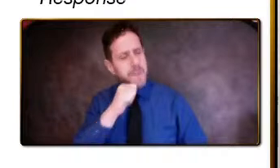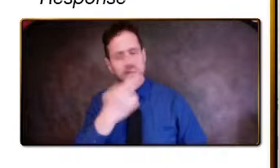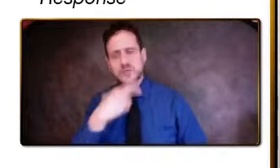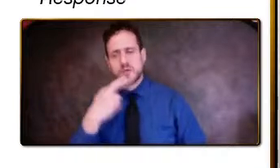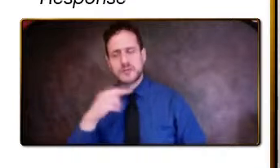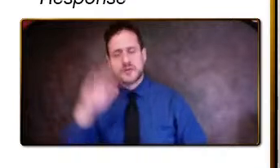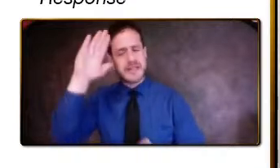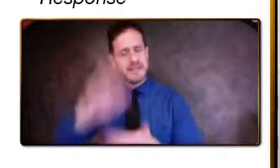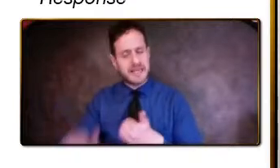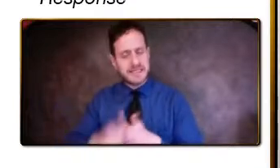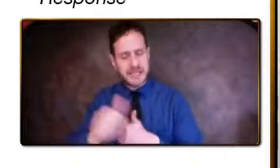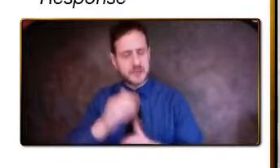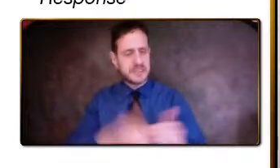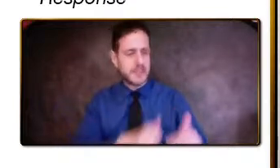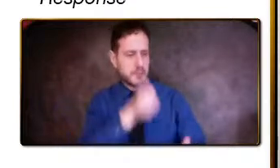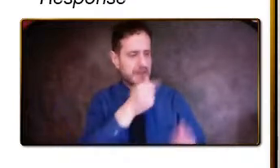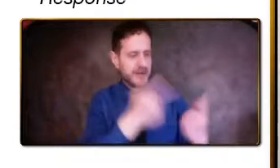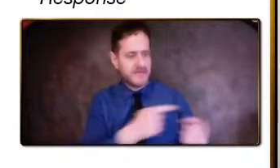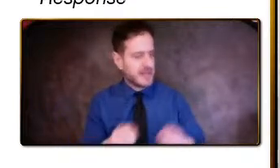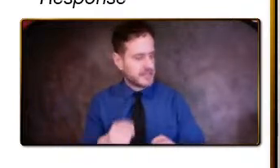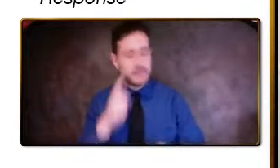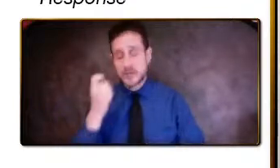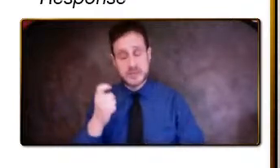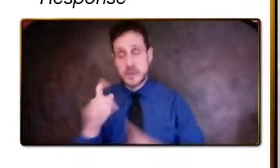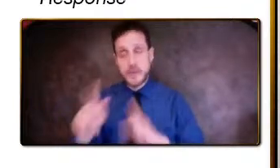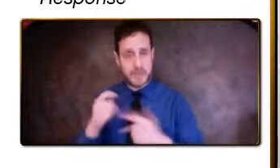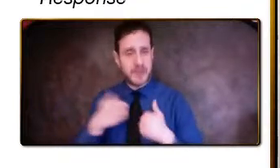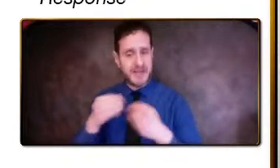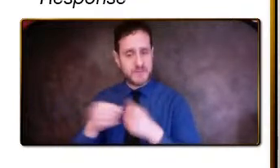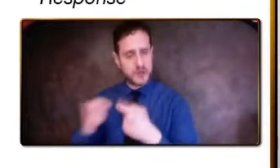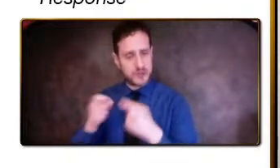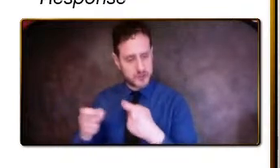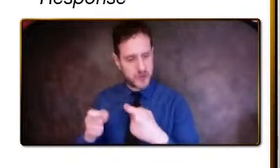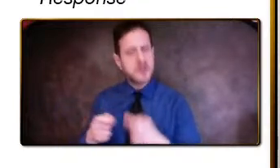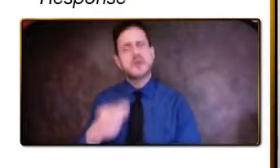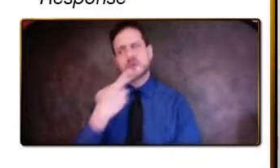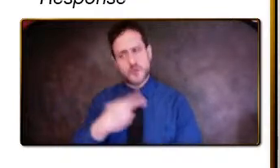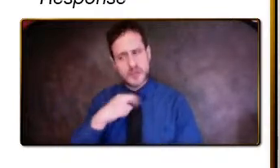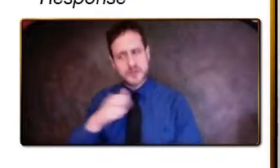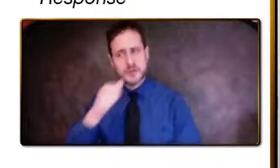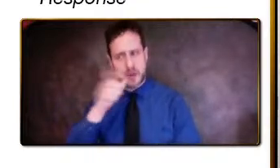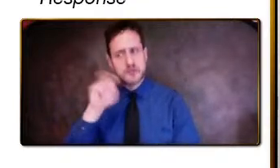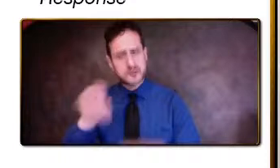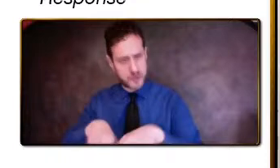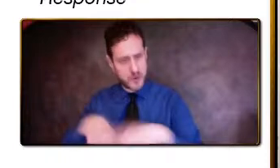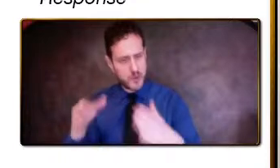because people are more under control, therefore restaurants and bars should be open?